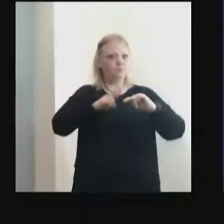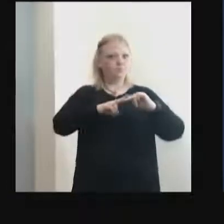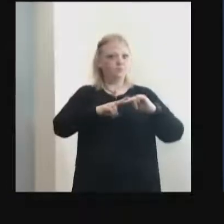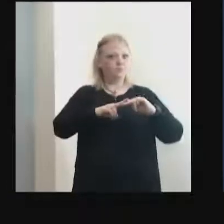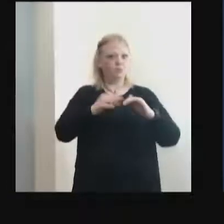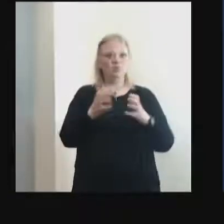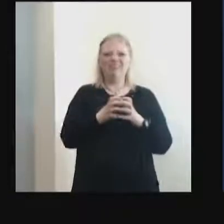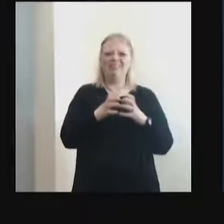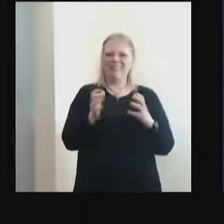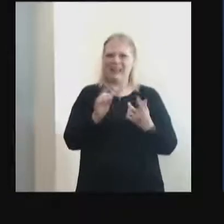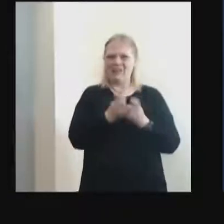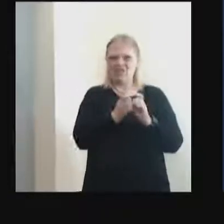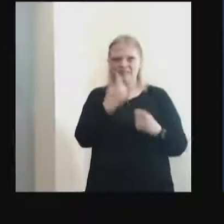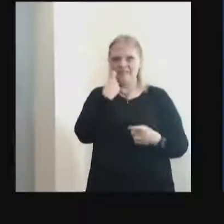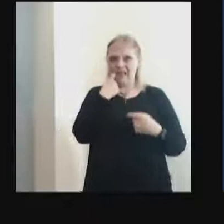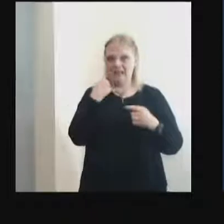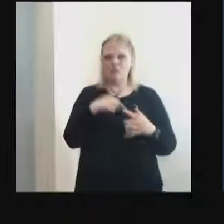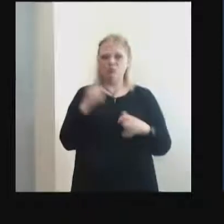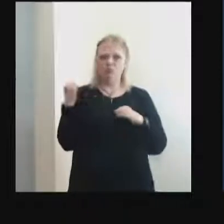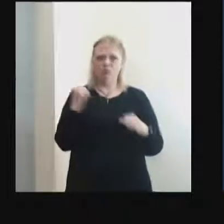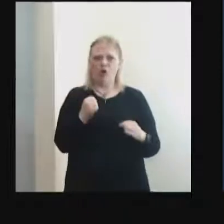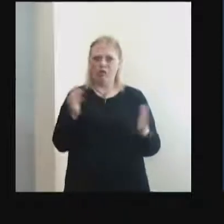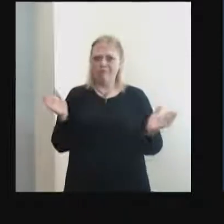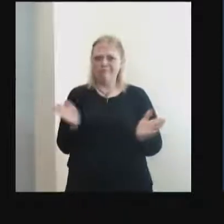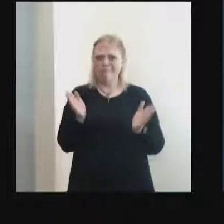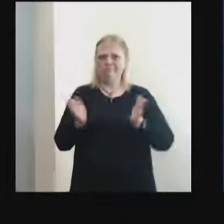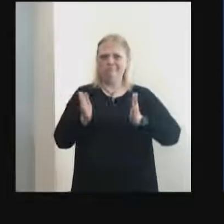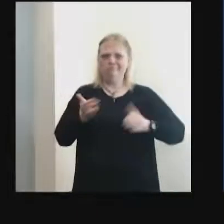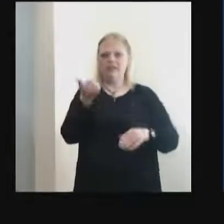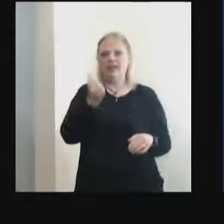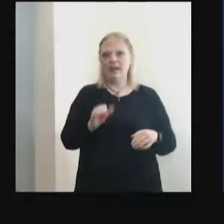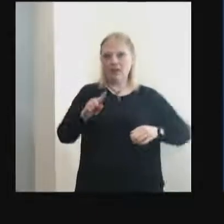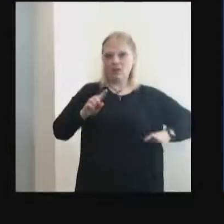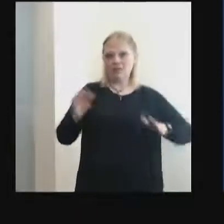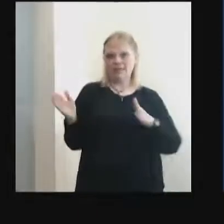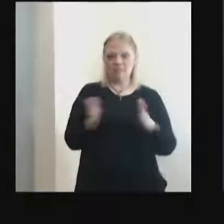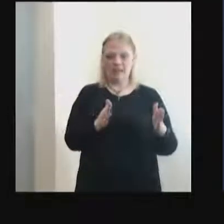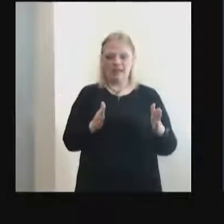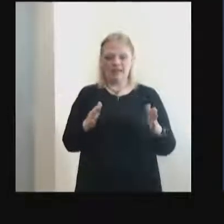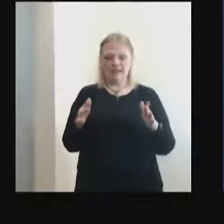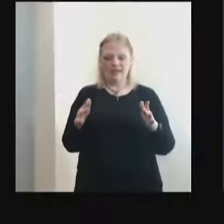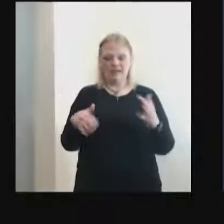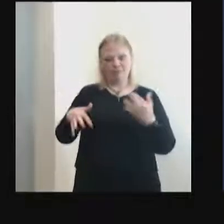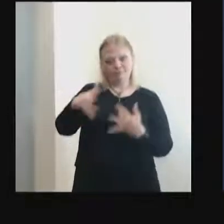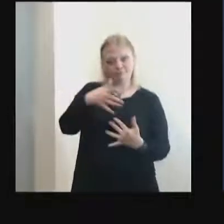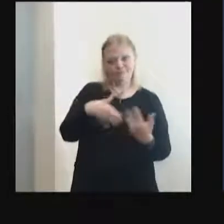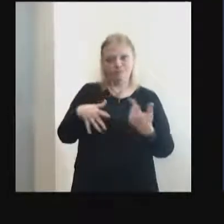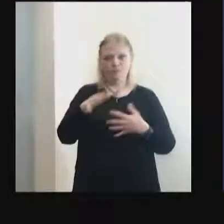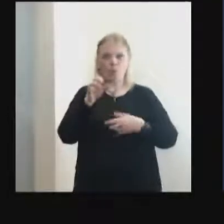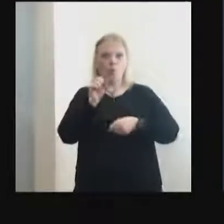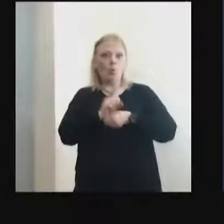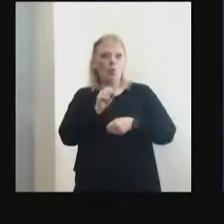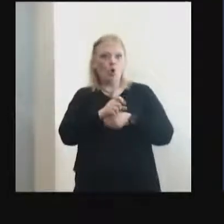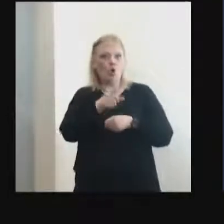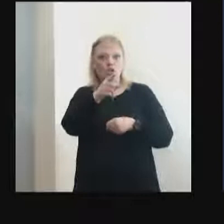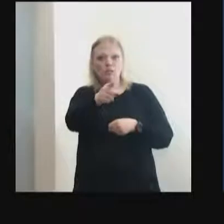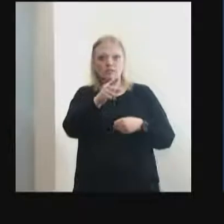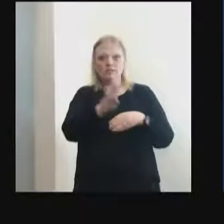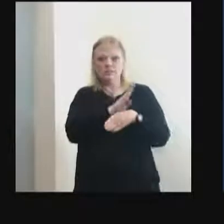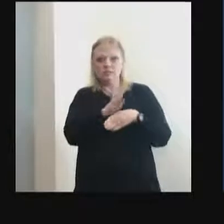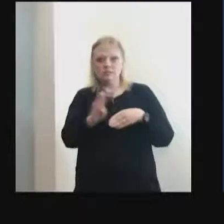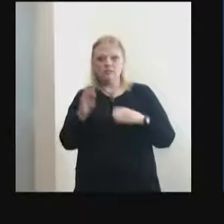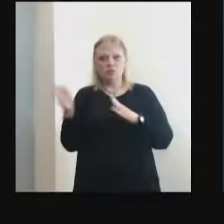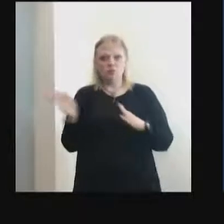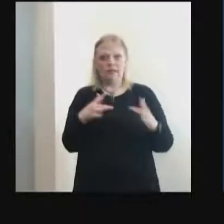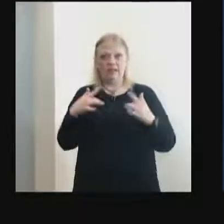lot of changes lately, and we strongly encourage that anyone who is planning a gathering or works at one of these venues and is planning an